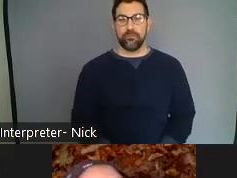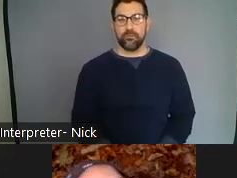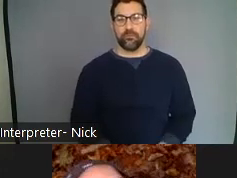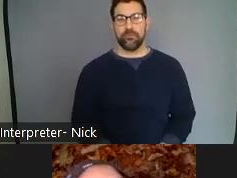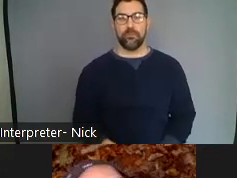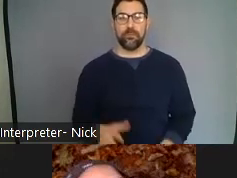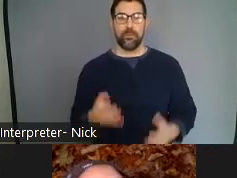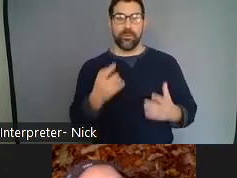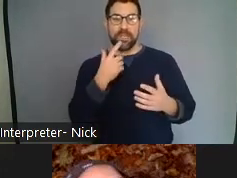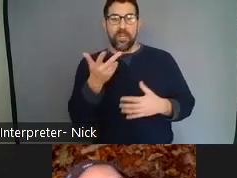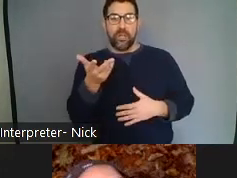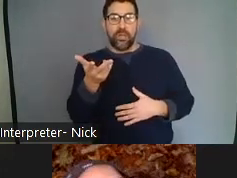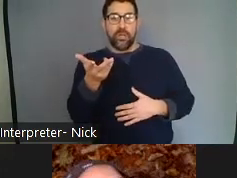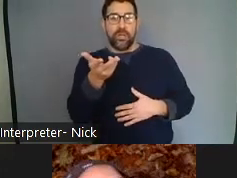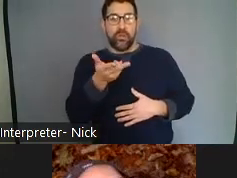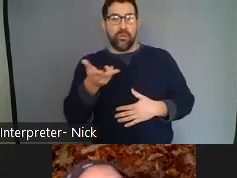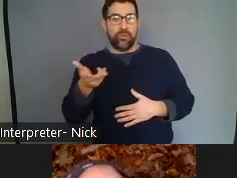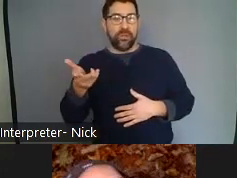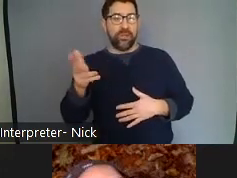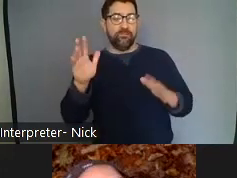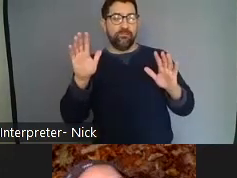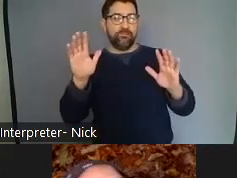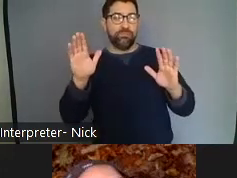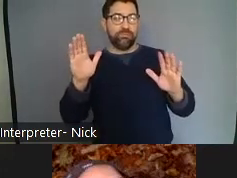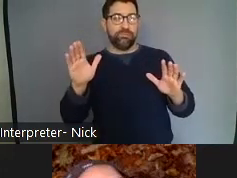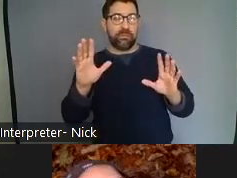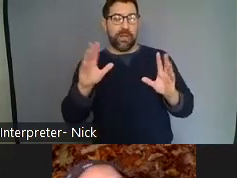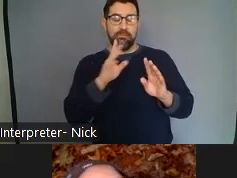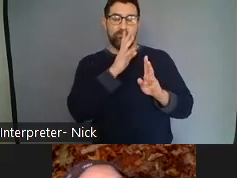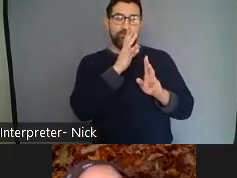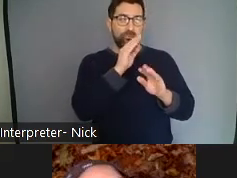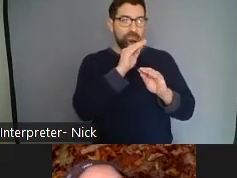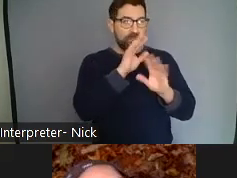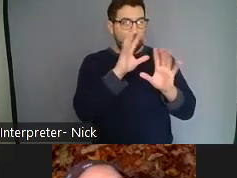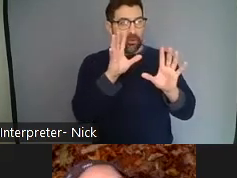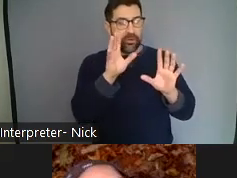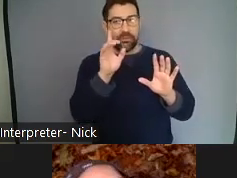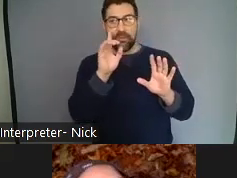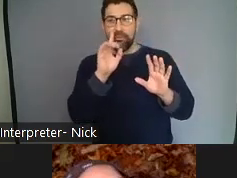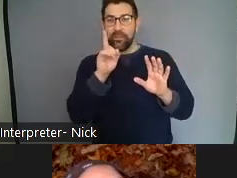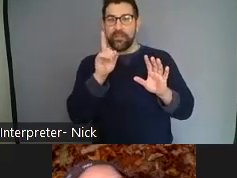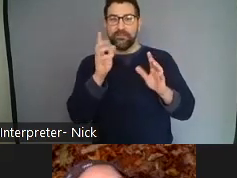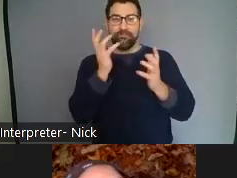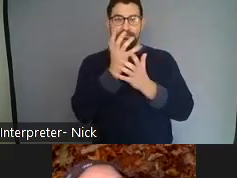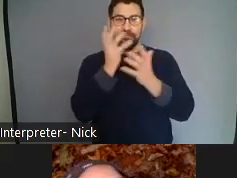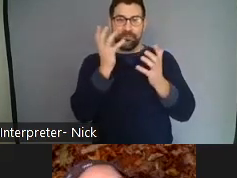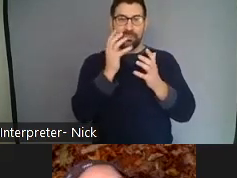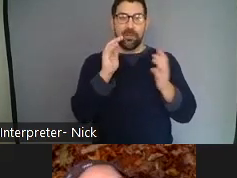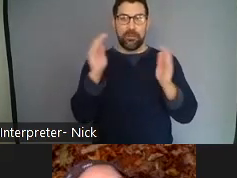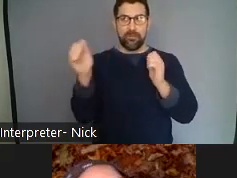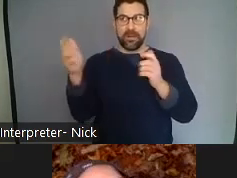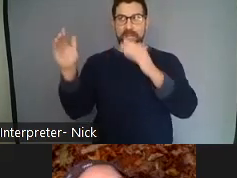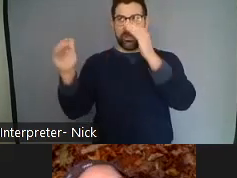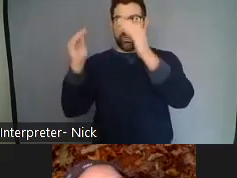Let me say, you three are clearer, more cogent, and more thoughtful than so many adults I encounter in